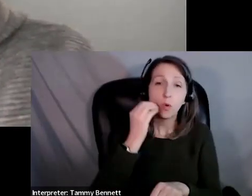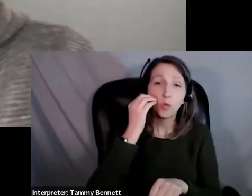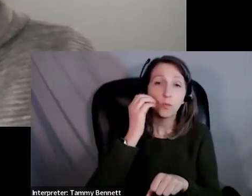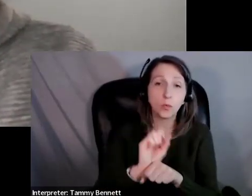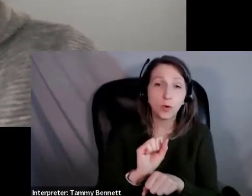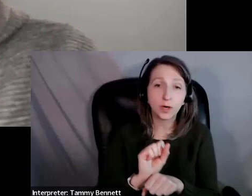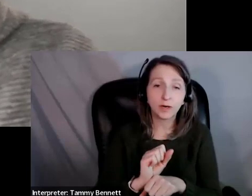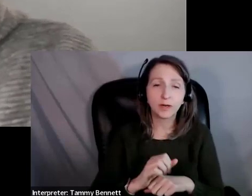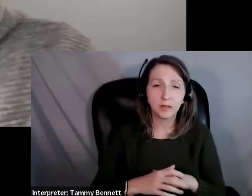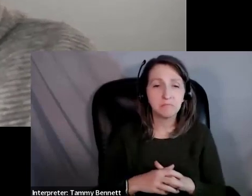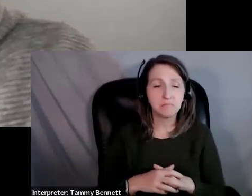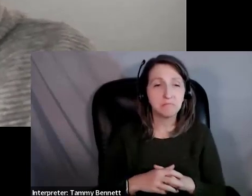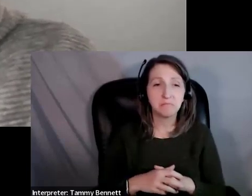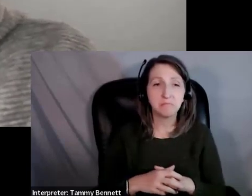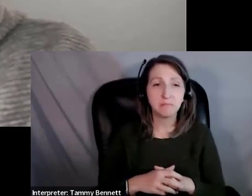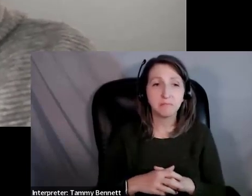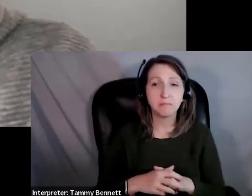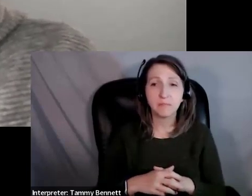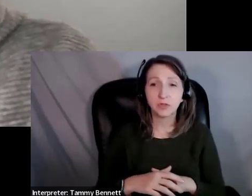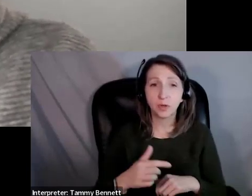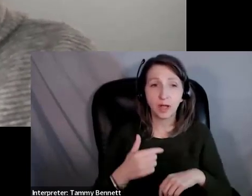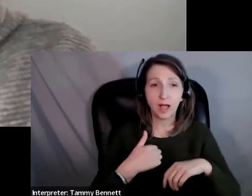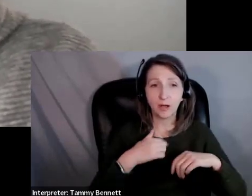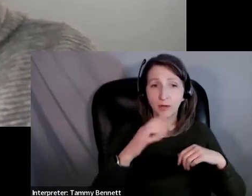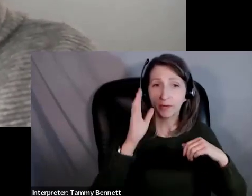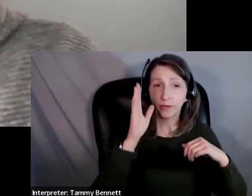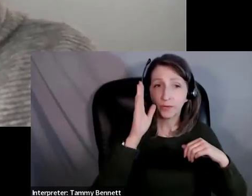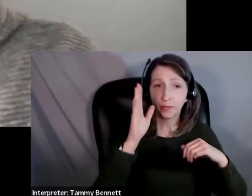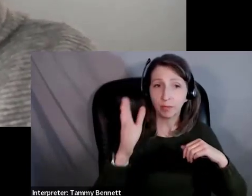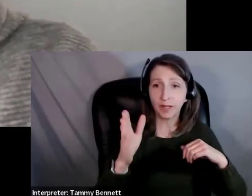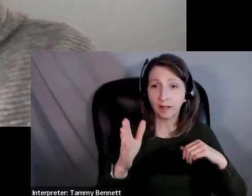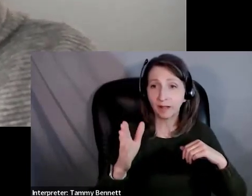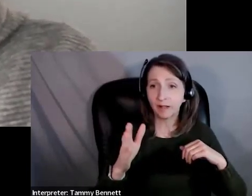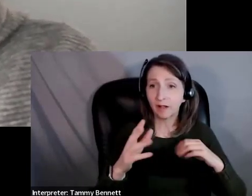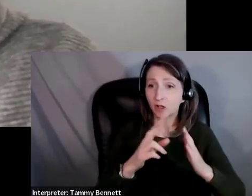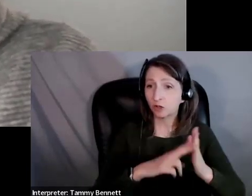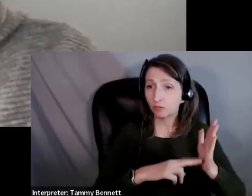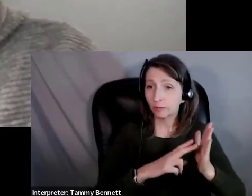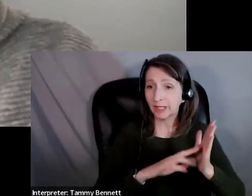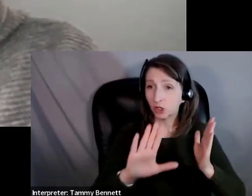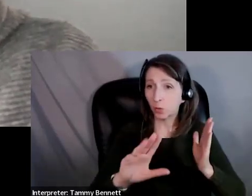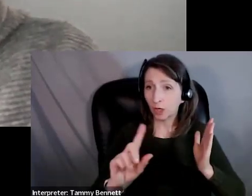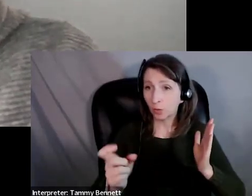that. But yeah, so I'm going to go through, um, the questions as much as I can.